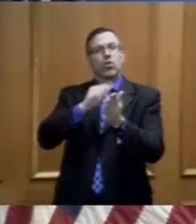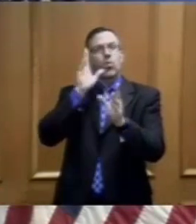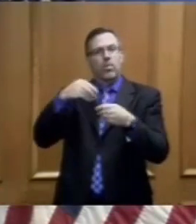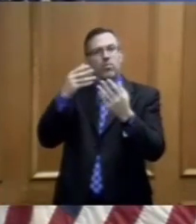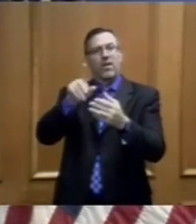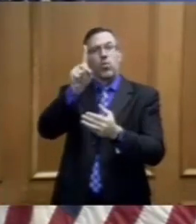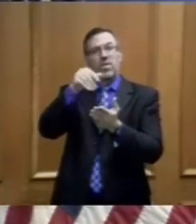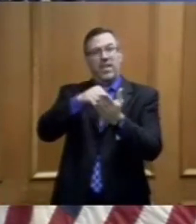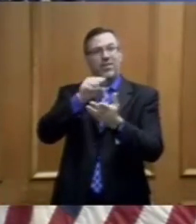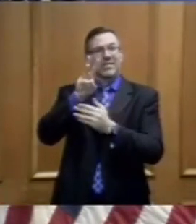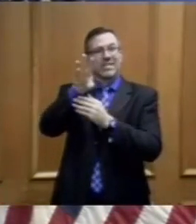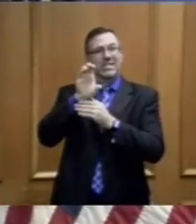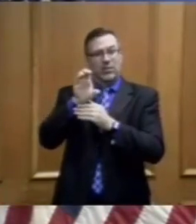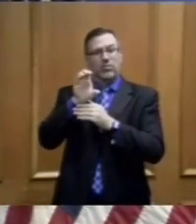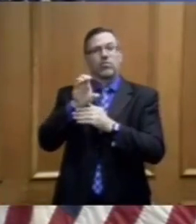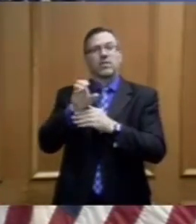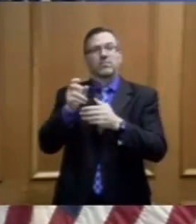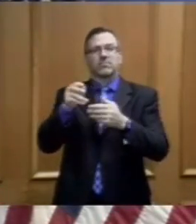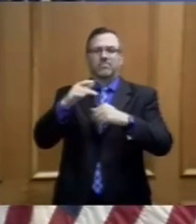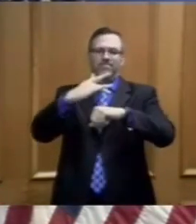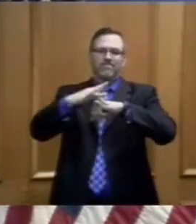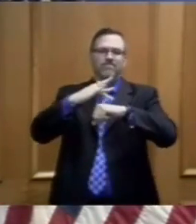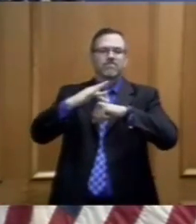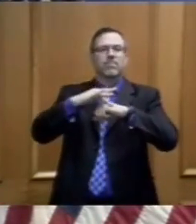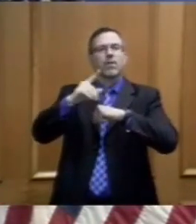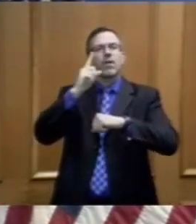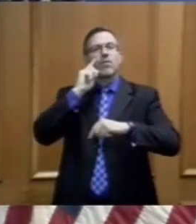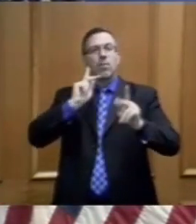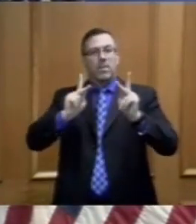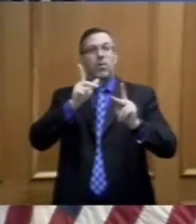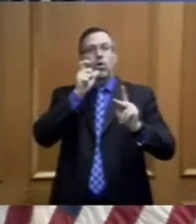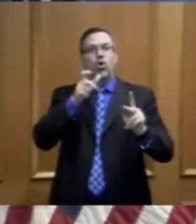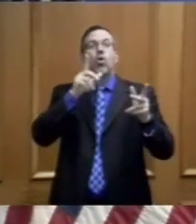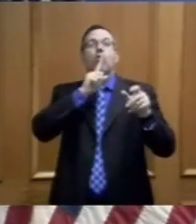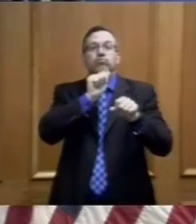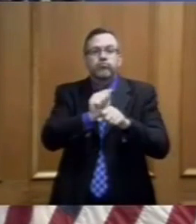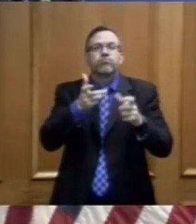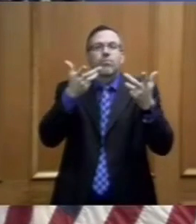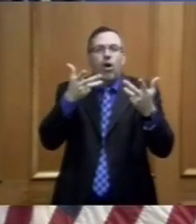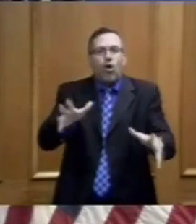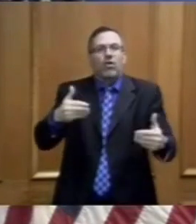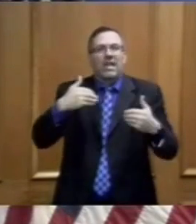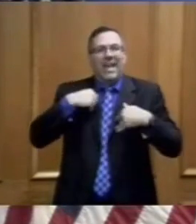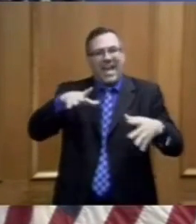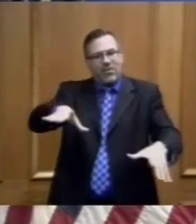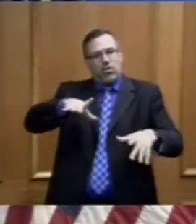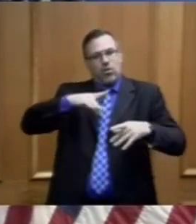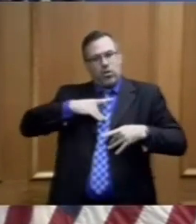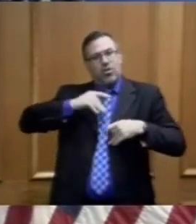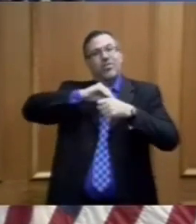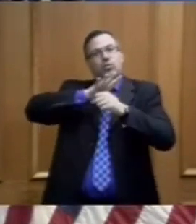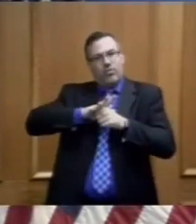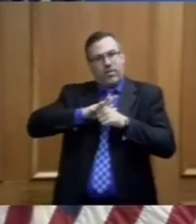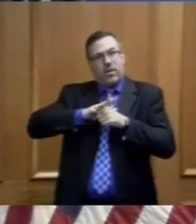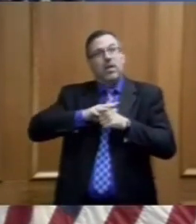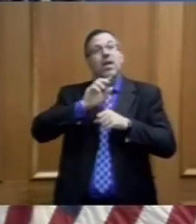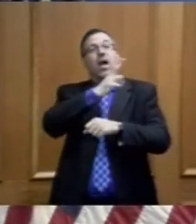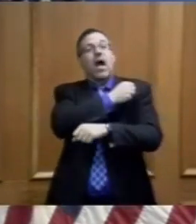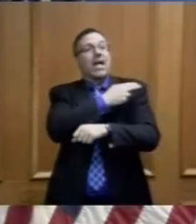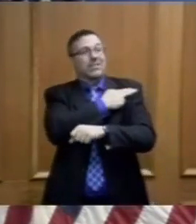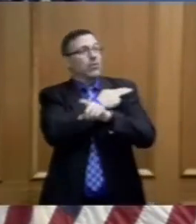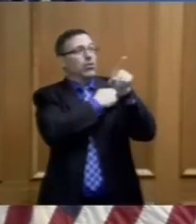spaces. This facility would care for only COVID-positive patients transferring from area hospitals.